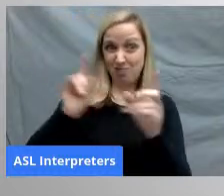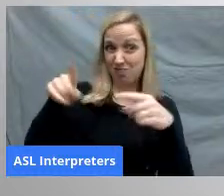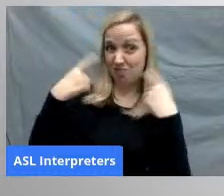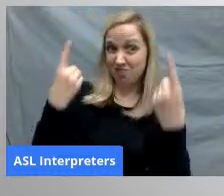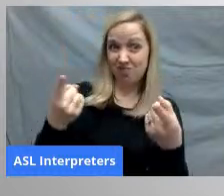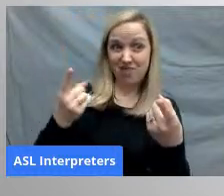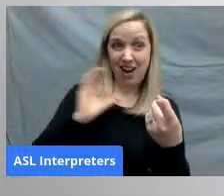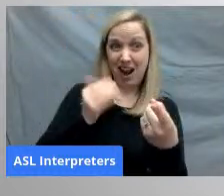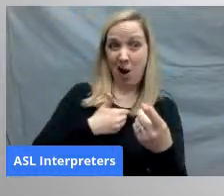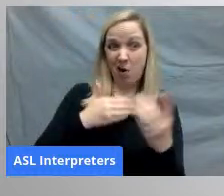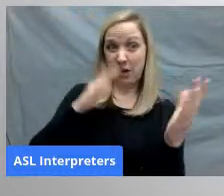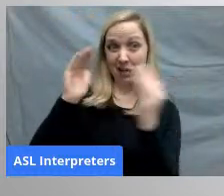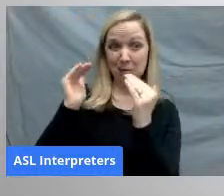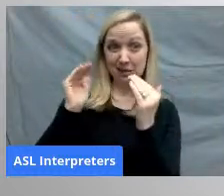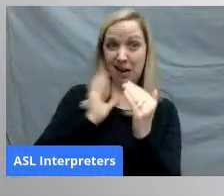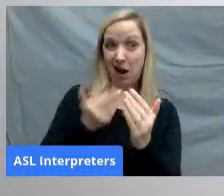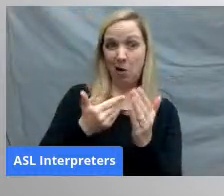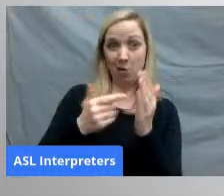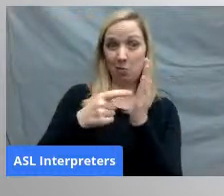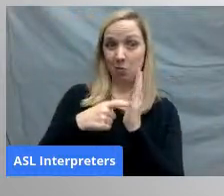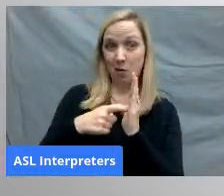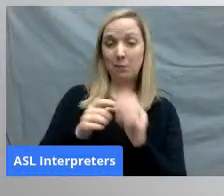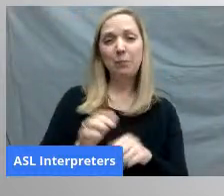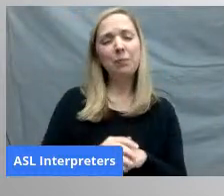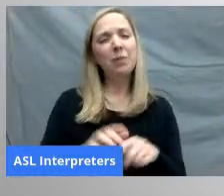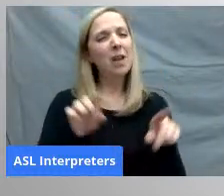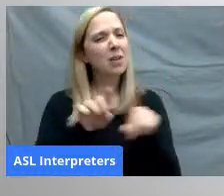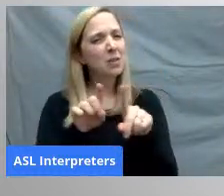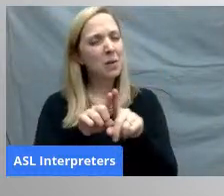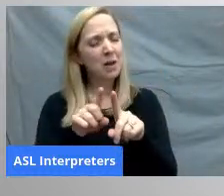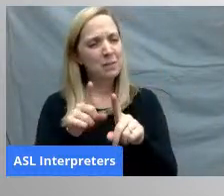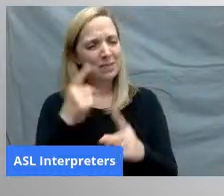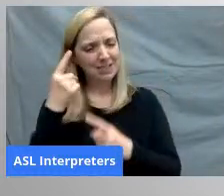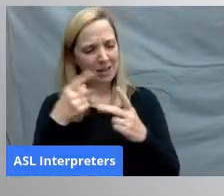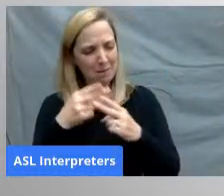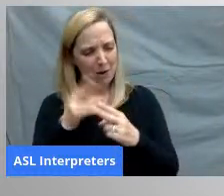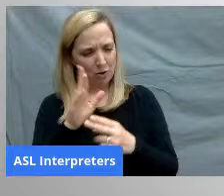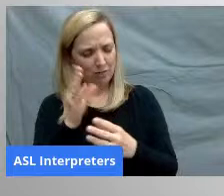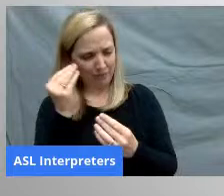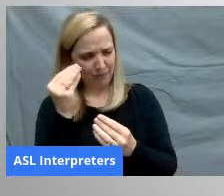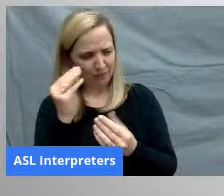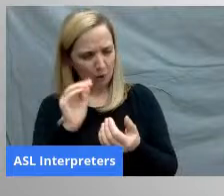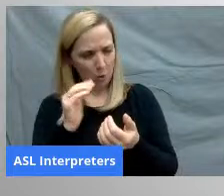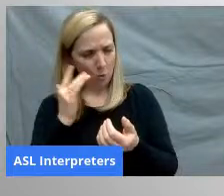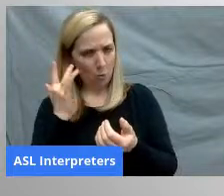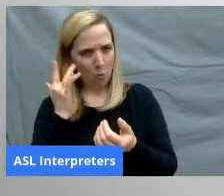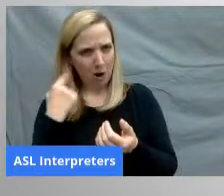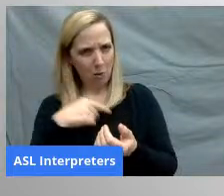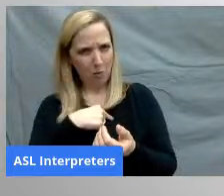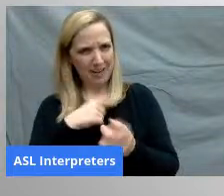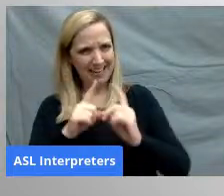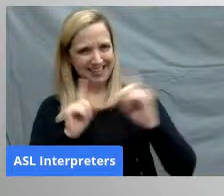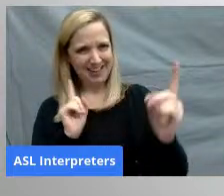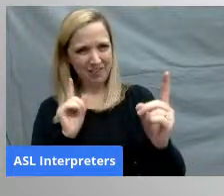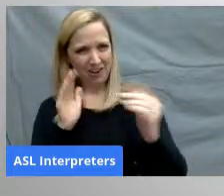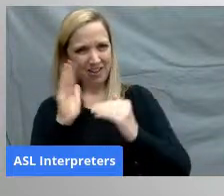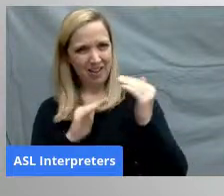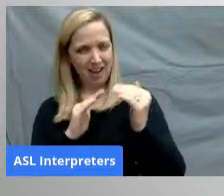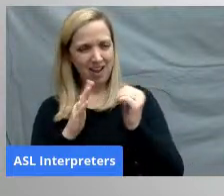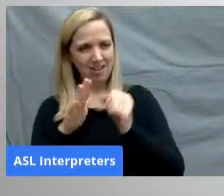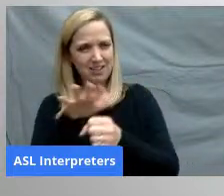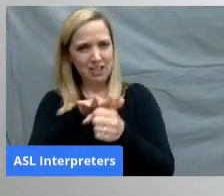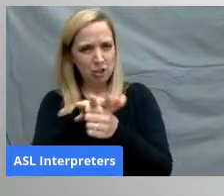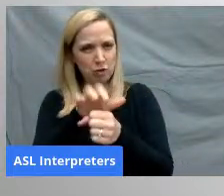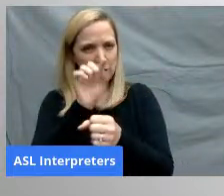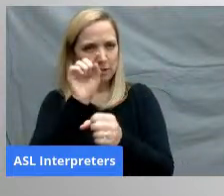think I was thinking while you asked that question, what makes us different? And I think really, to be